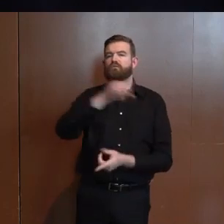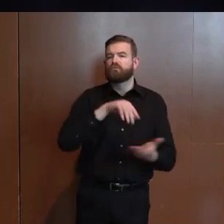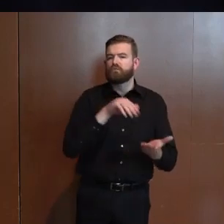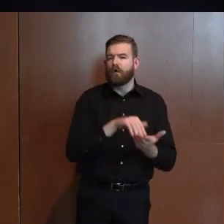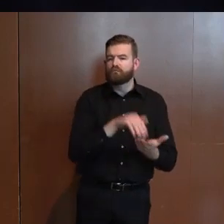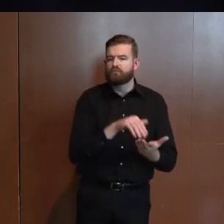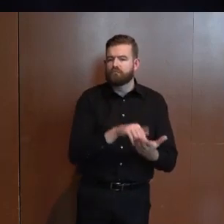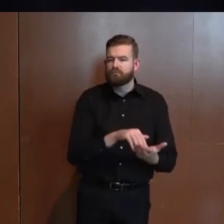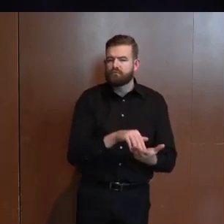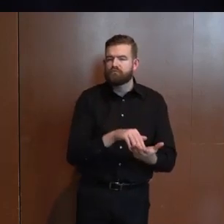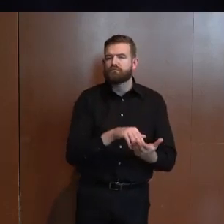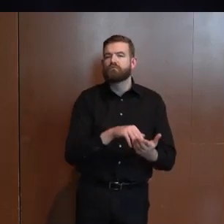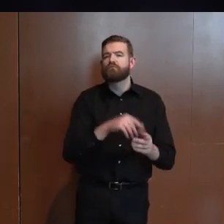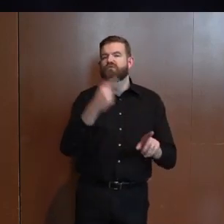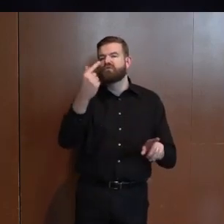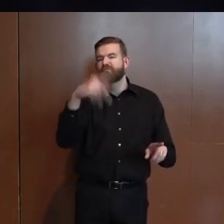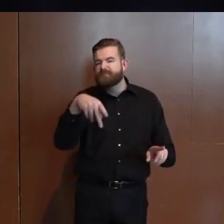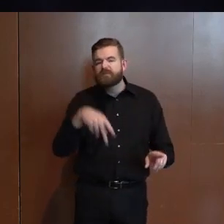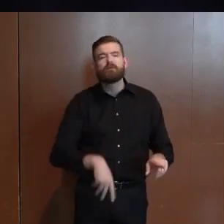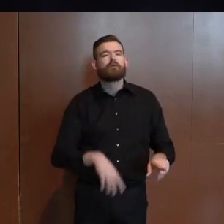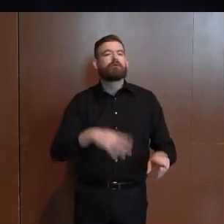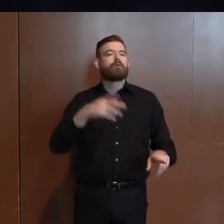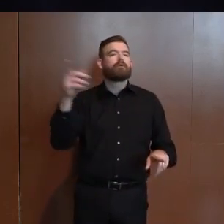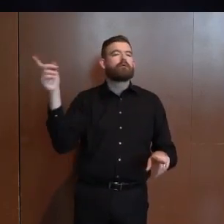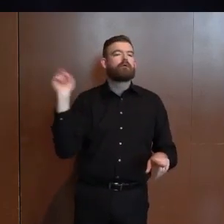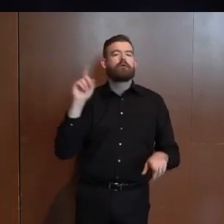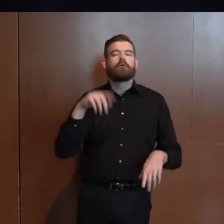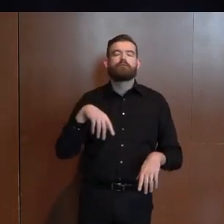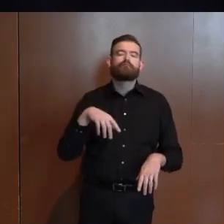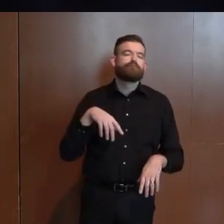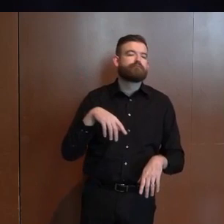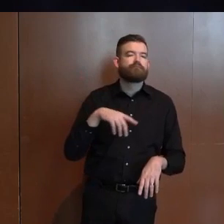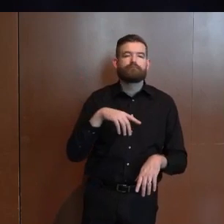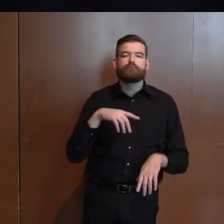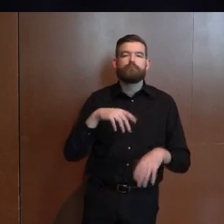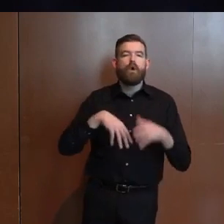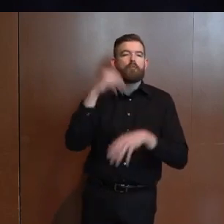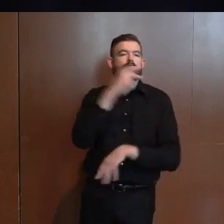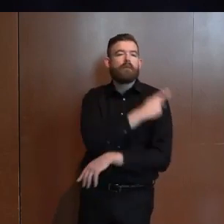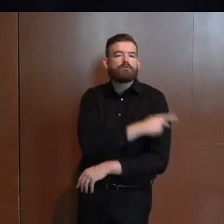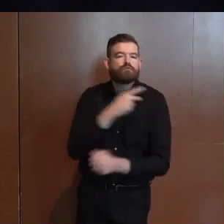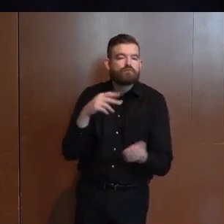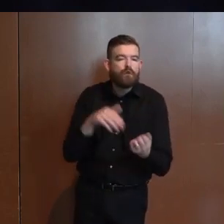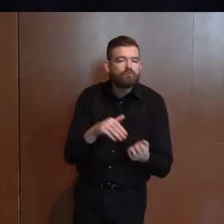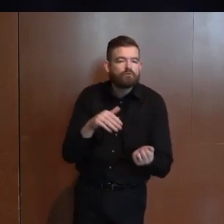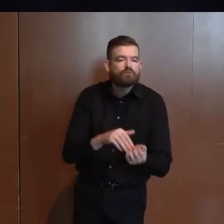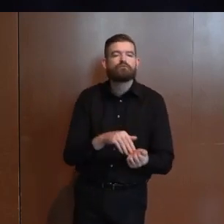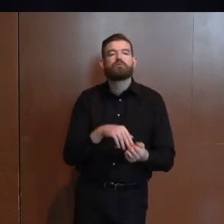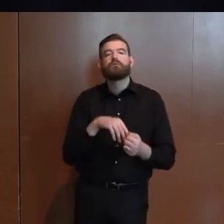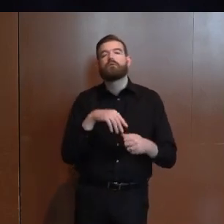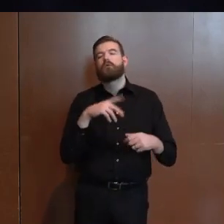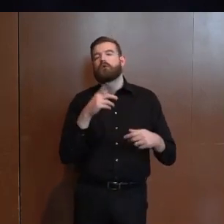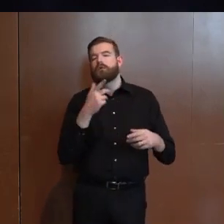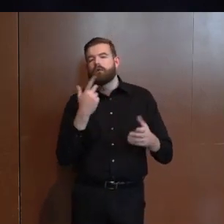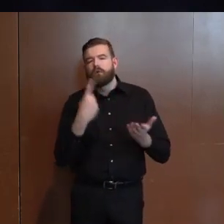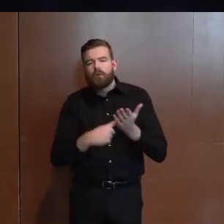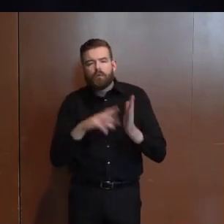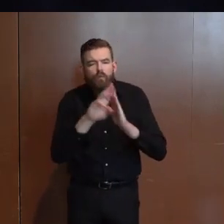them infection control protocols, the epidemiological perspective,